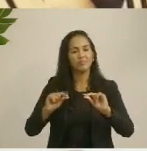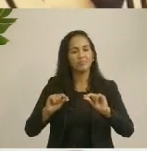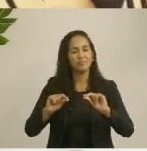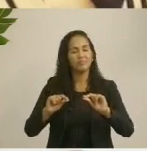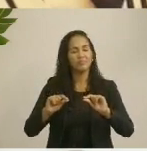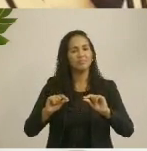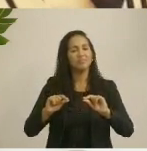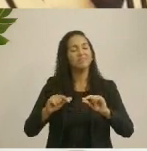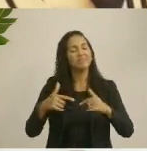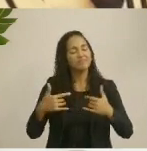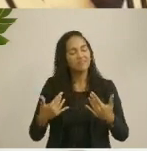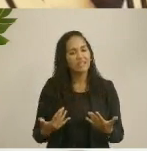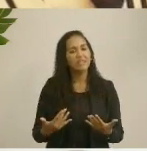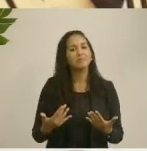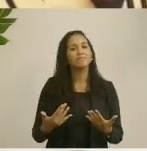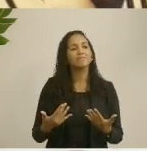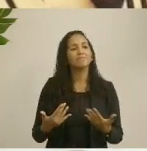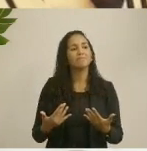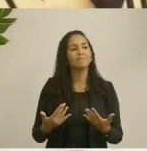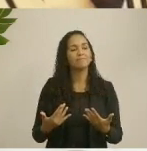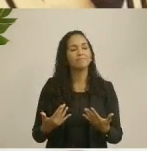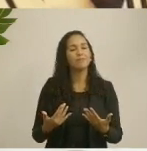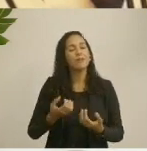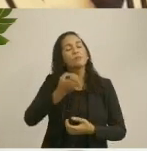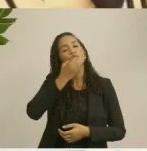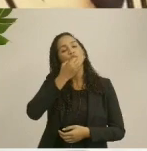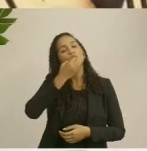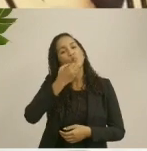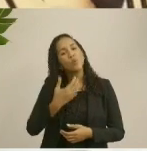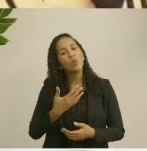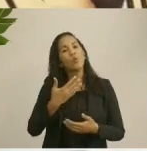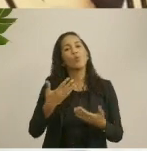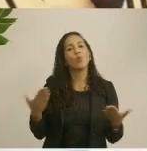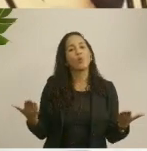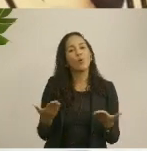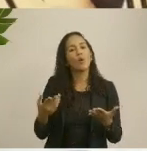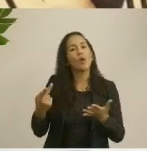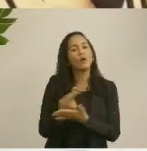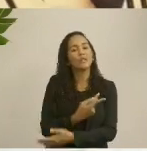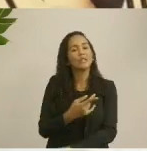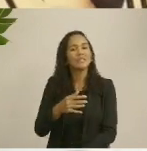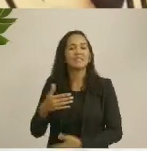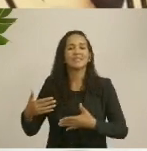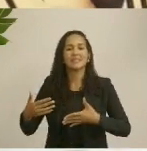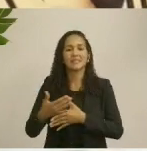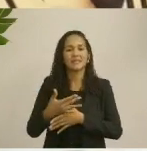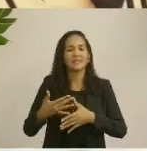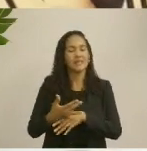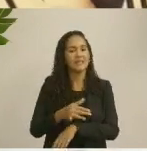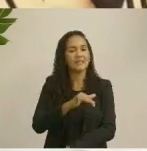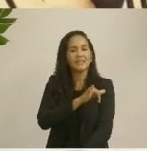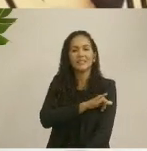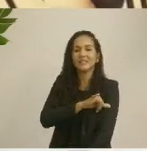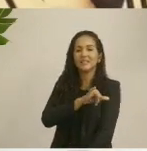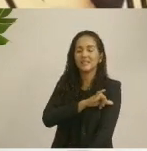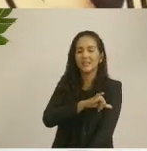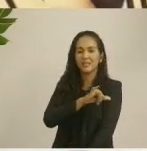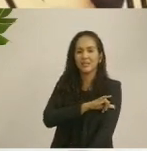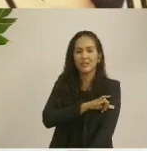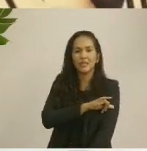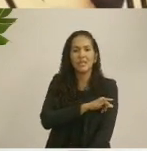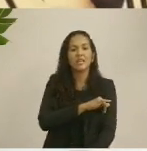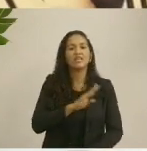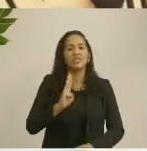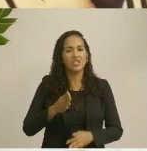in Rio. Rio, of course, was home to the Earth Summit, nothing less than